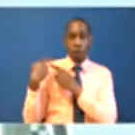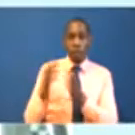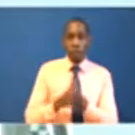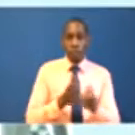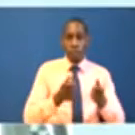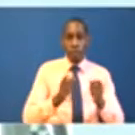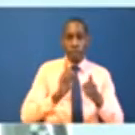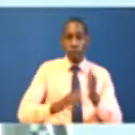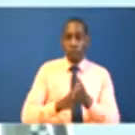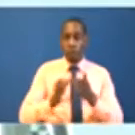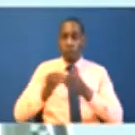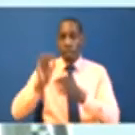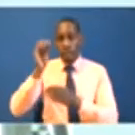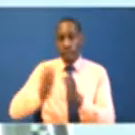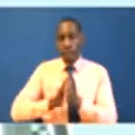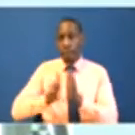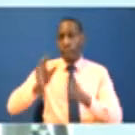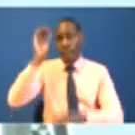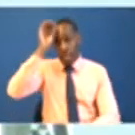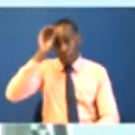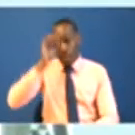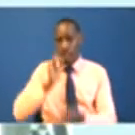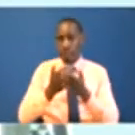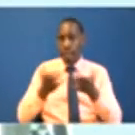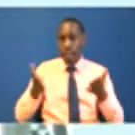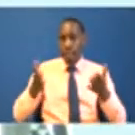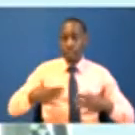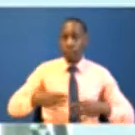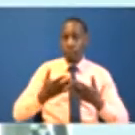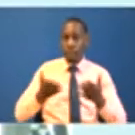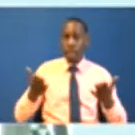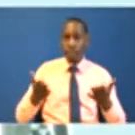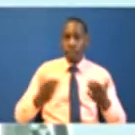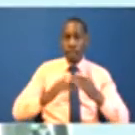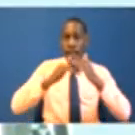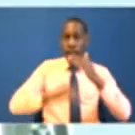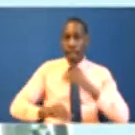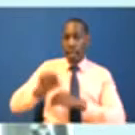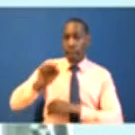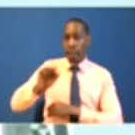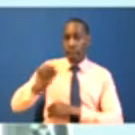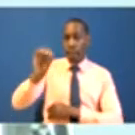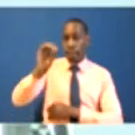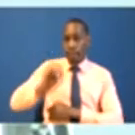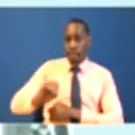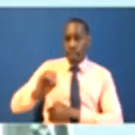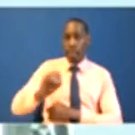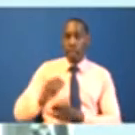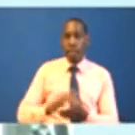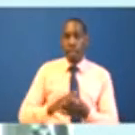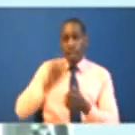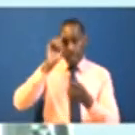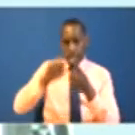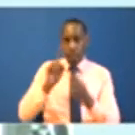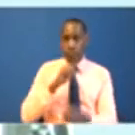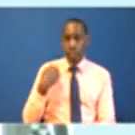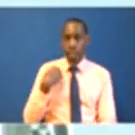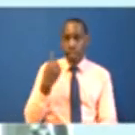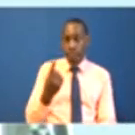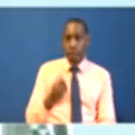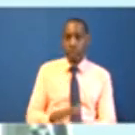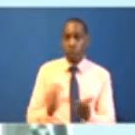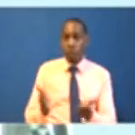about shaping public opinion so if any of these people who have five is going because he wants to be number one that is the principle